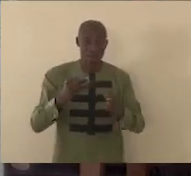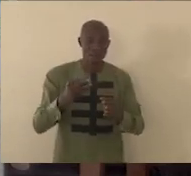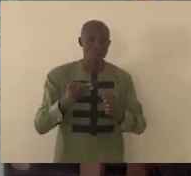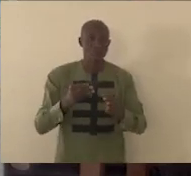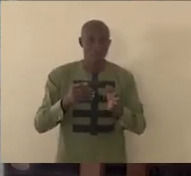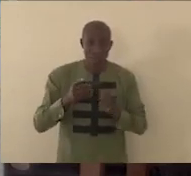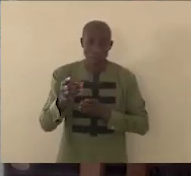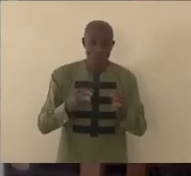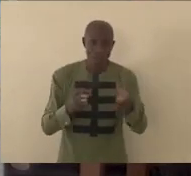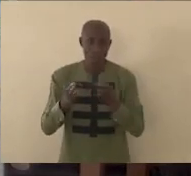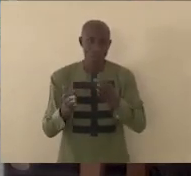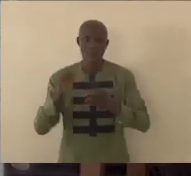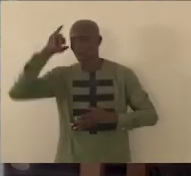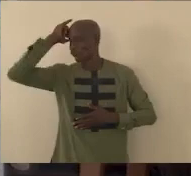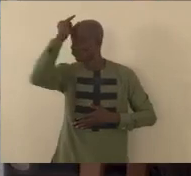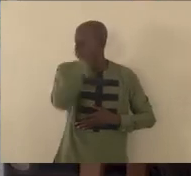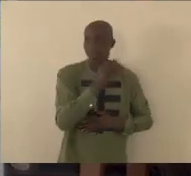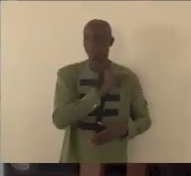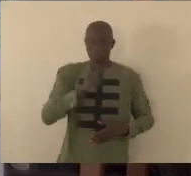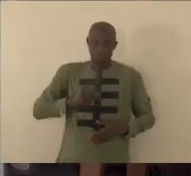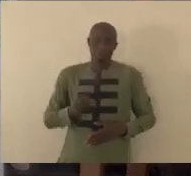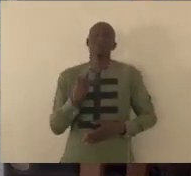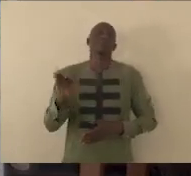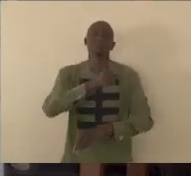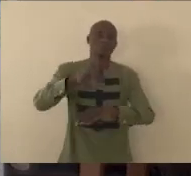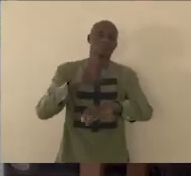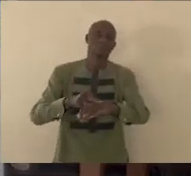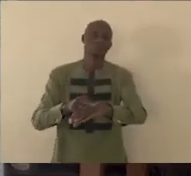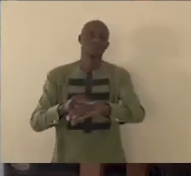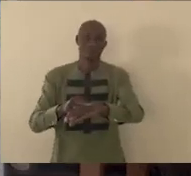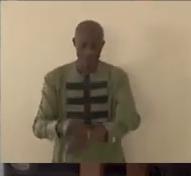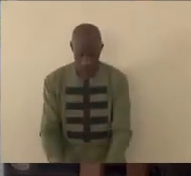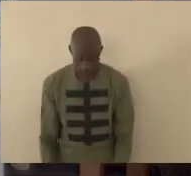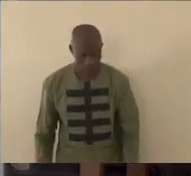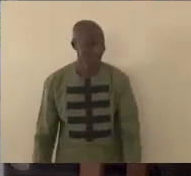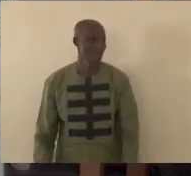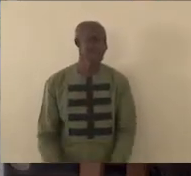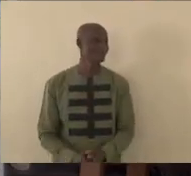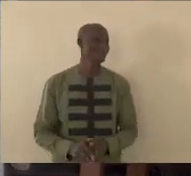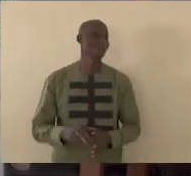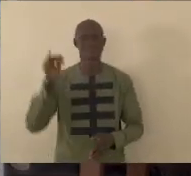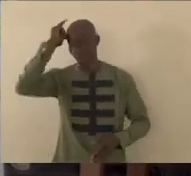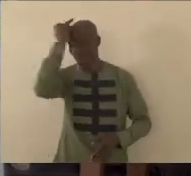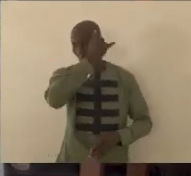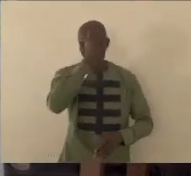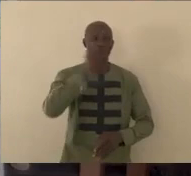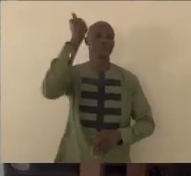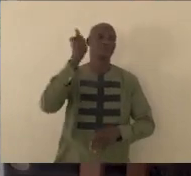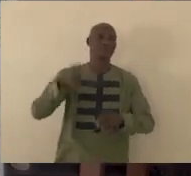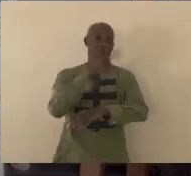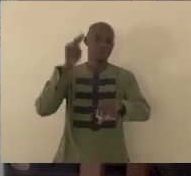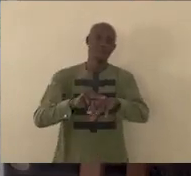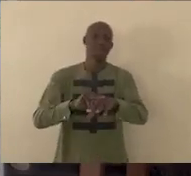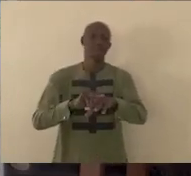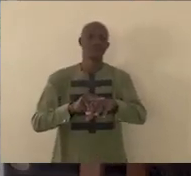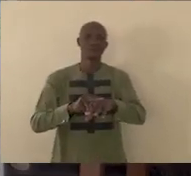that child as the stupidest member of the nation. Enya, are you hearing? The stupidest member of